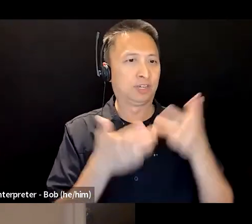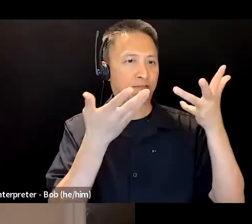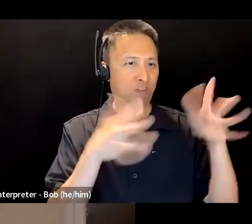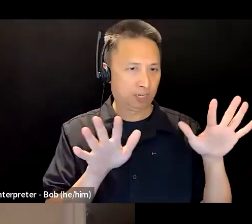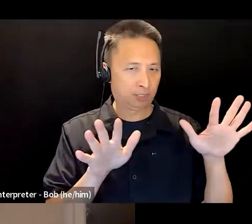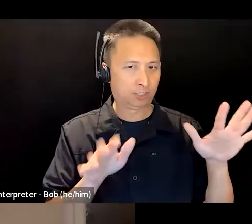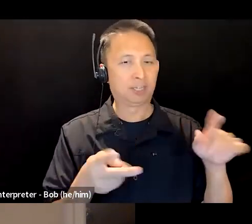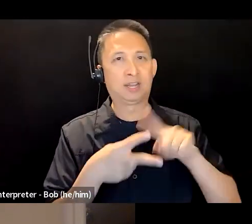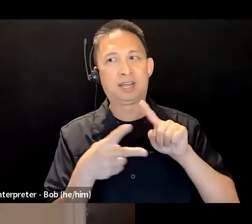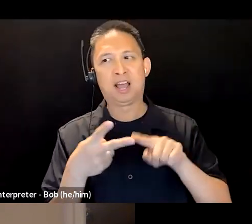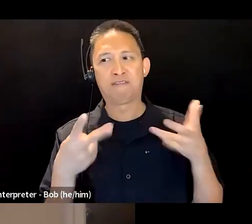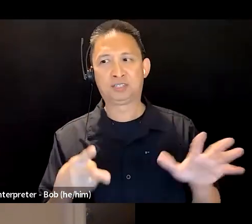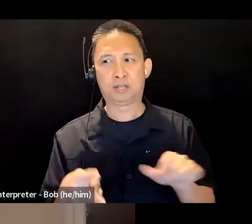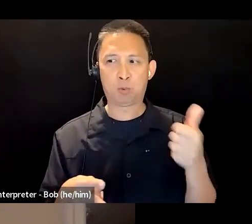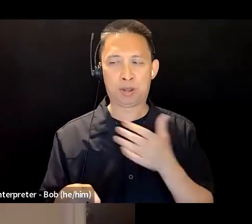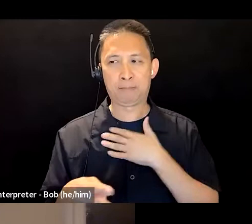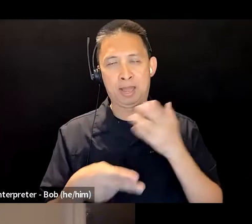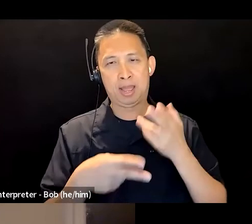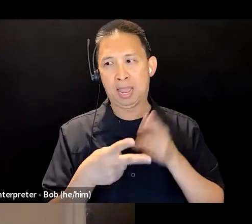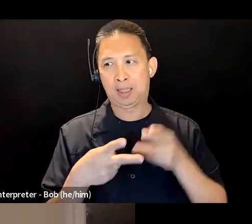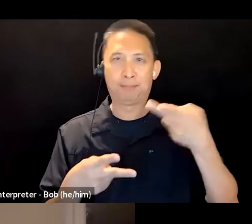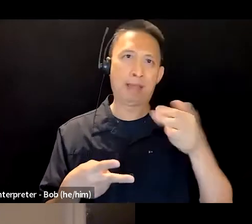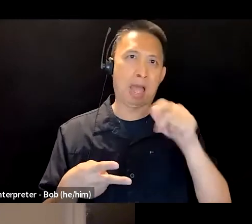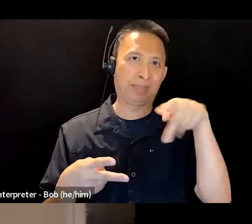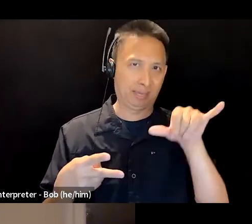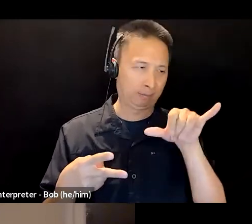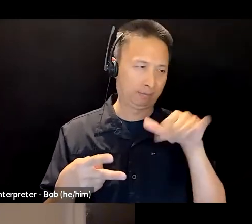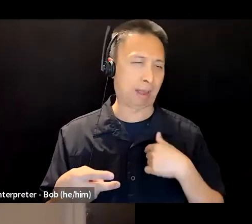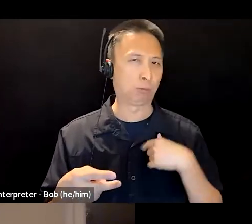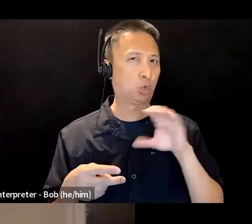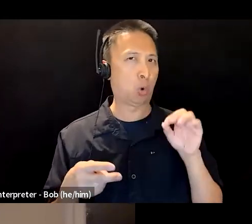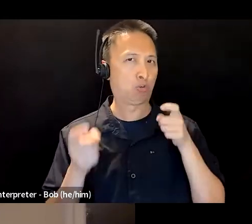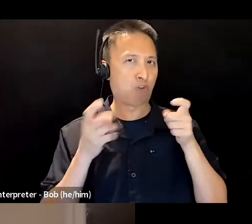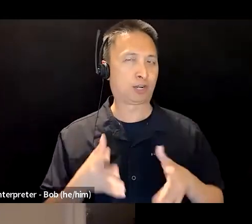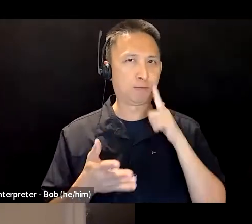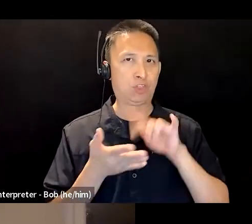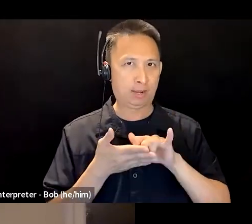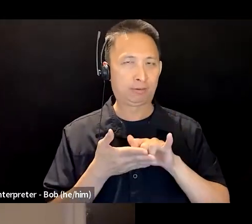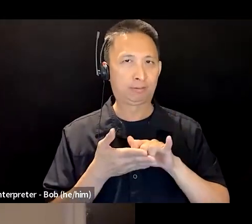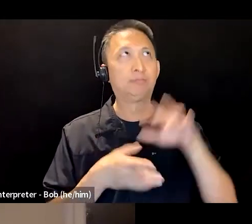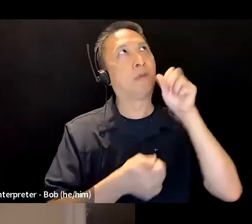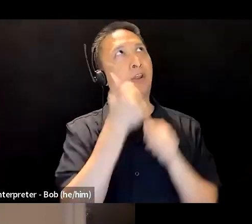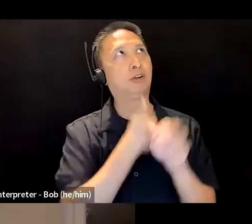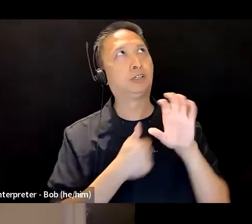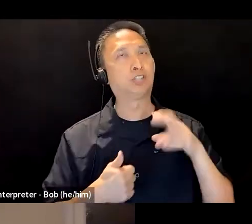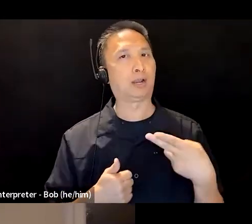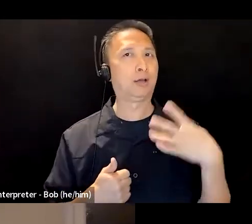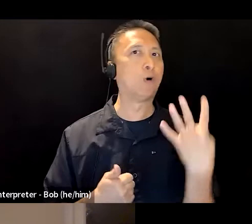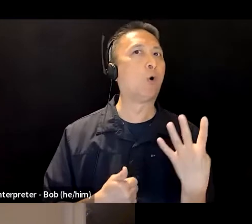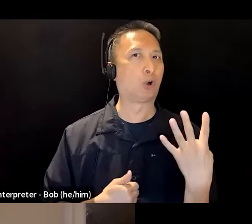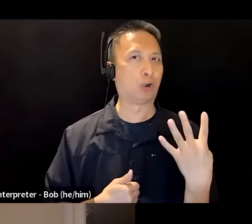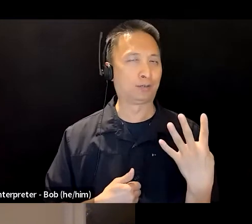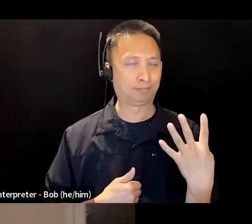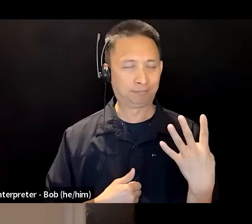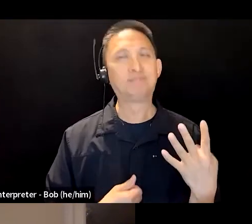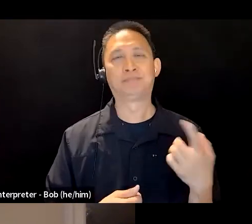documentary called My Name is Happy. I was a co-director for it for Channel 4. So I'm here in